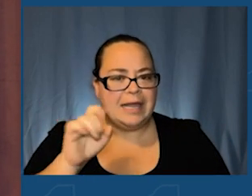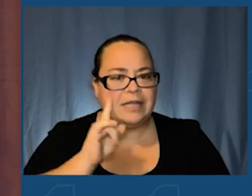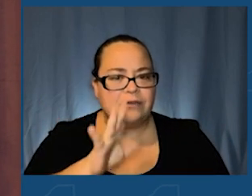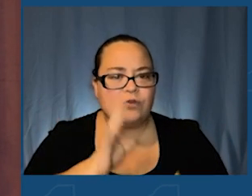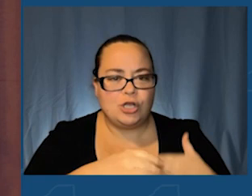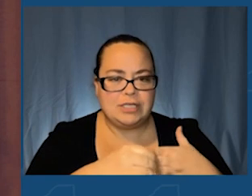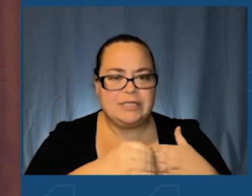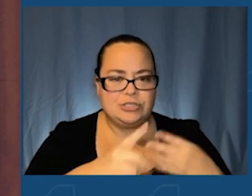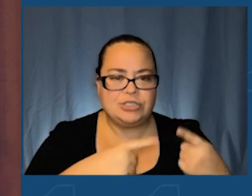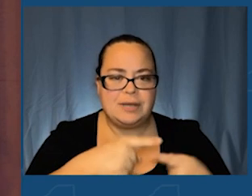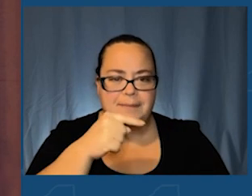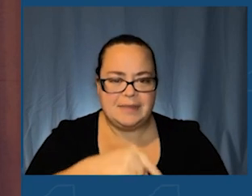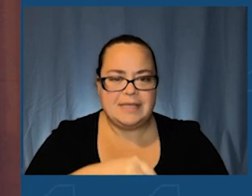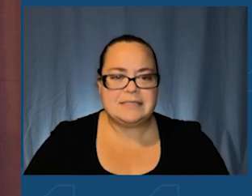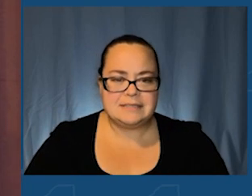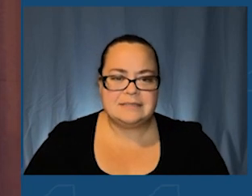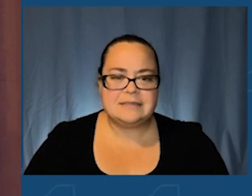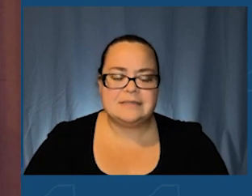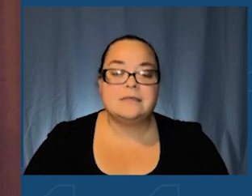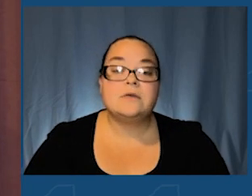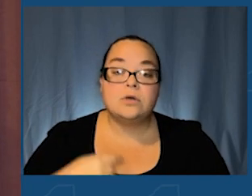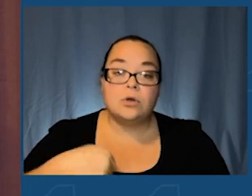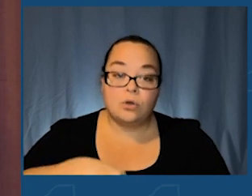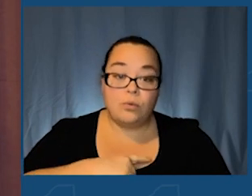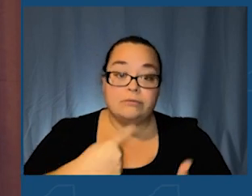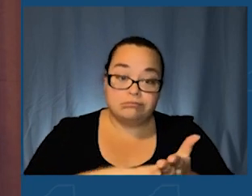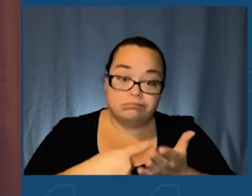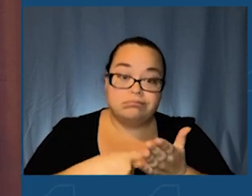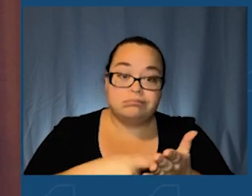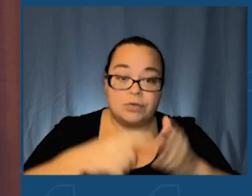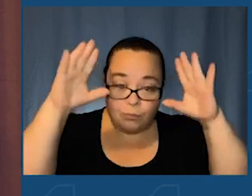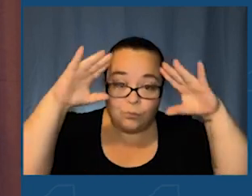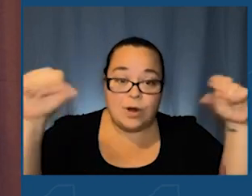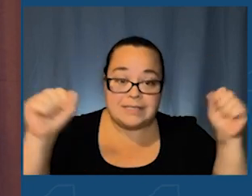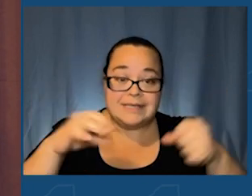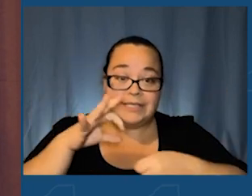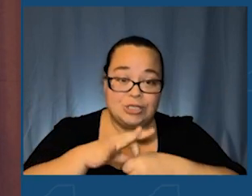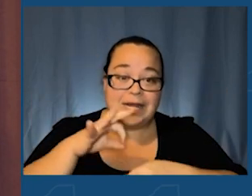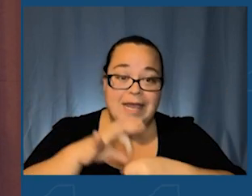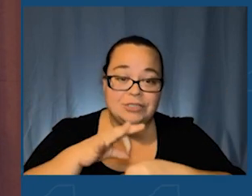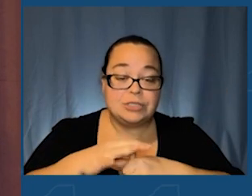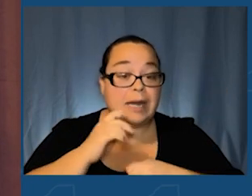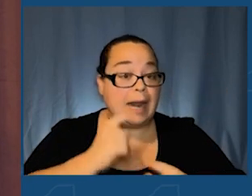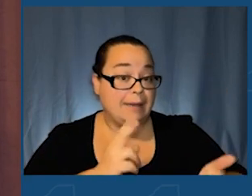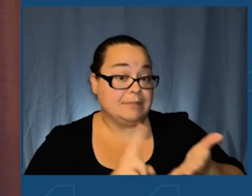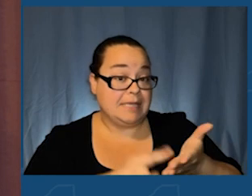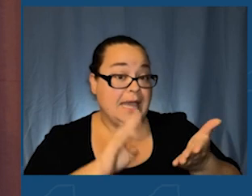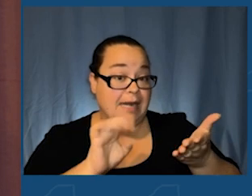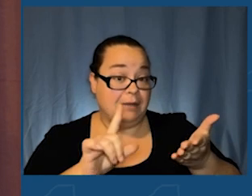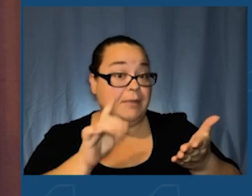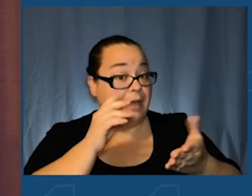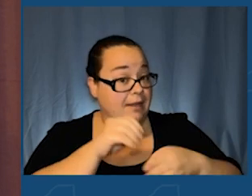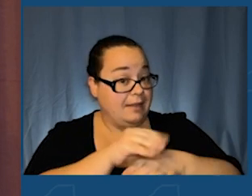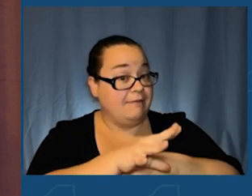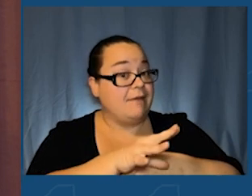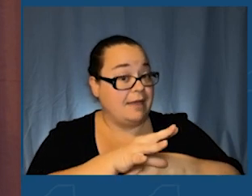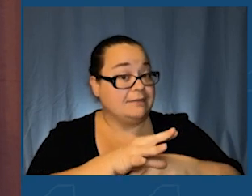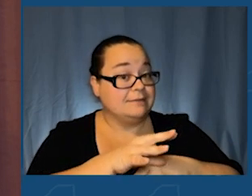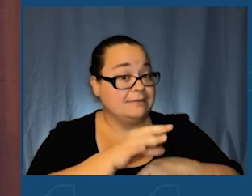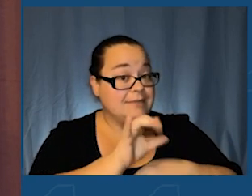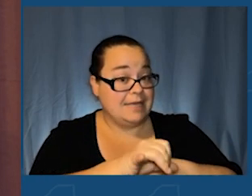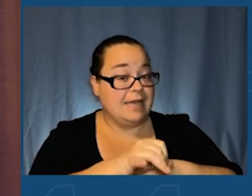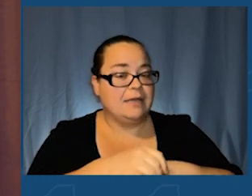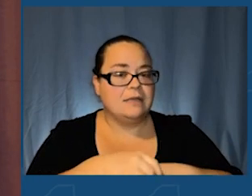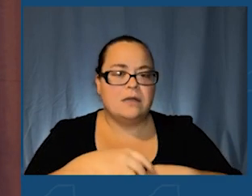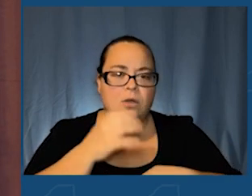We talked a lot about presidential elections. I'm signing a bill that'll affect presidential elections. We're going to crack down on faithless electors.